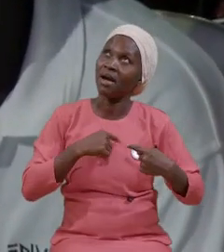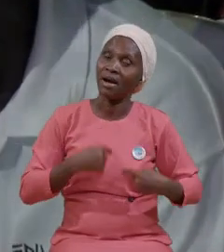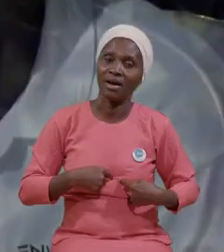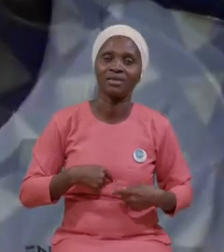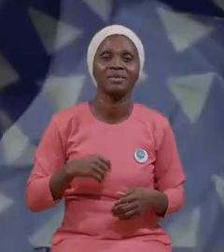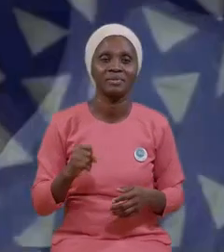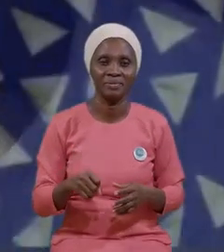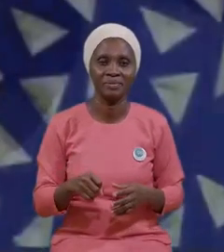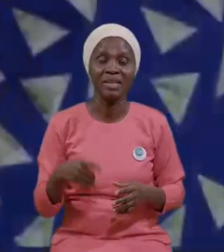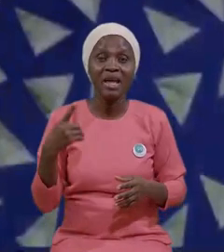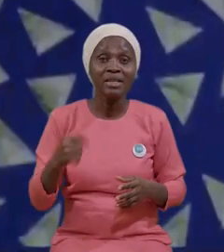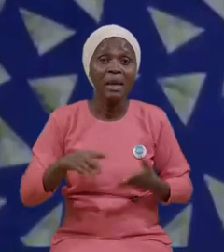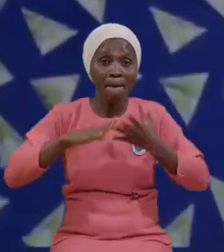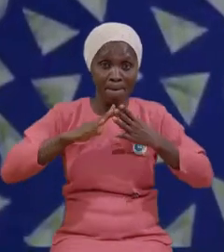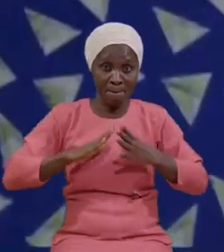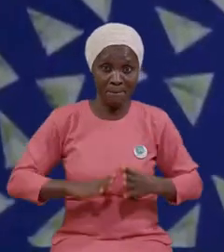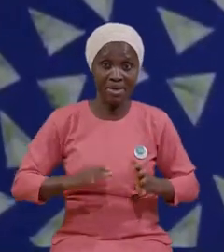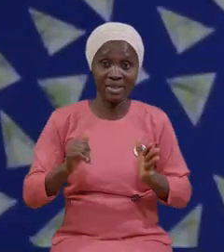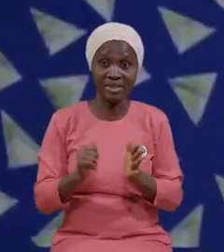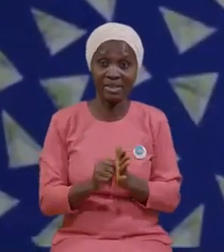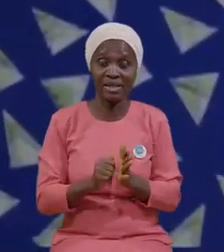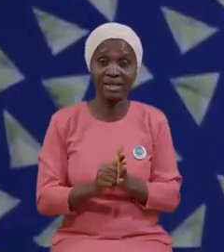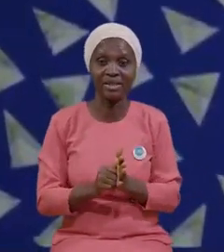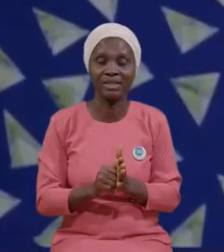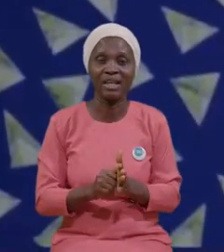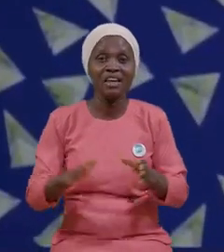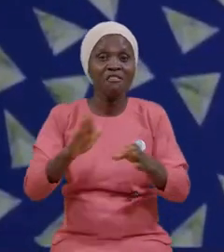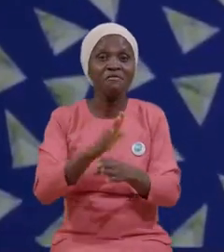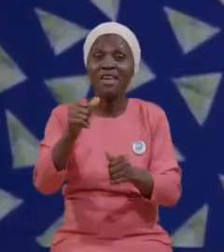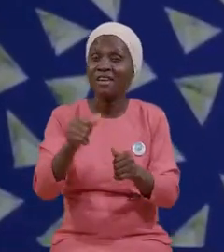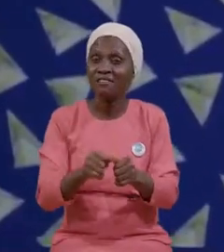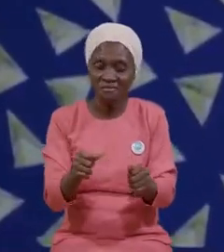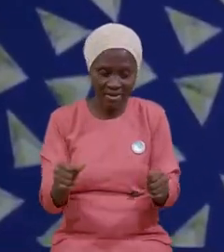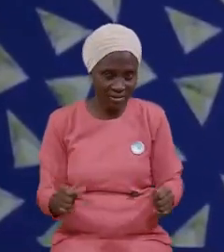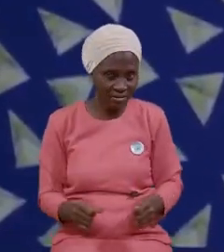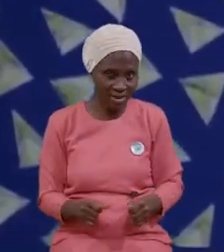The peace that pervades every area of your life.